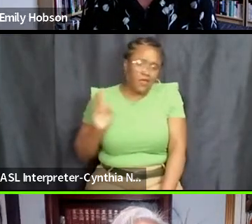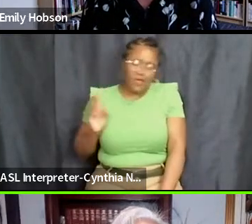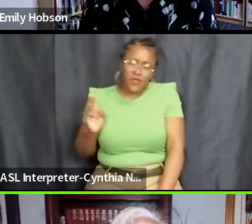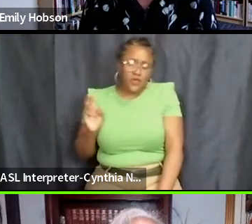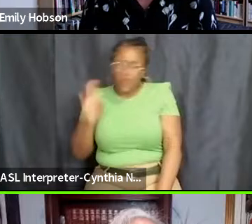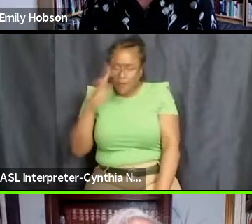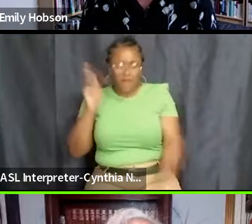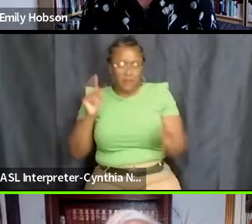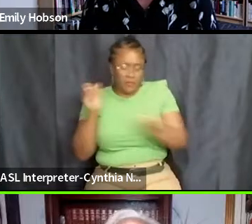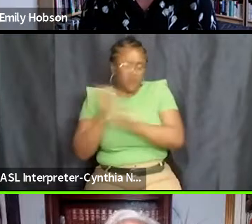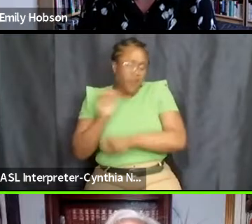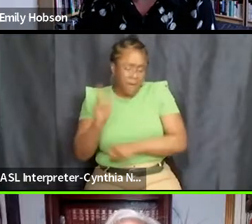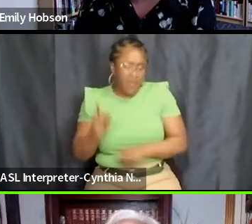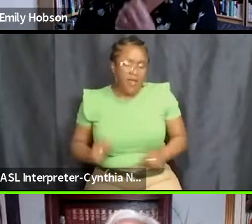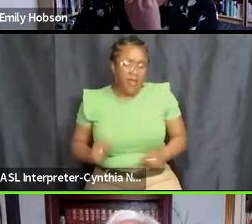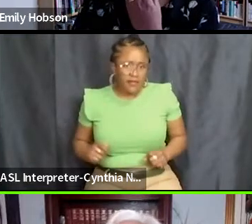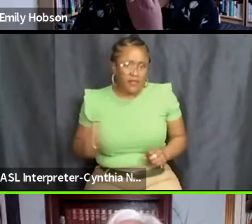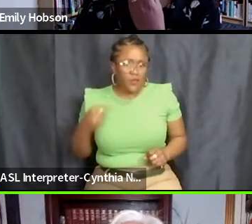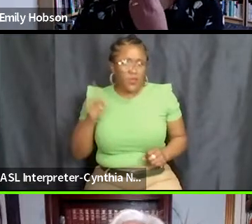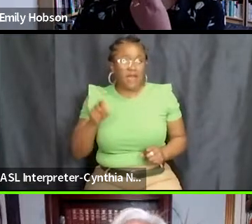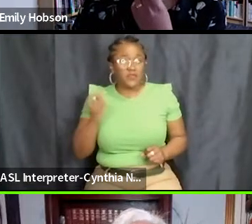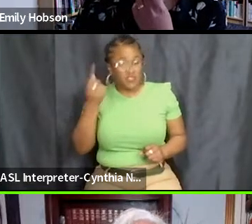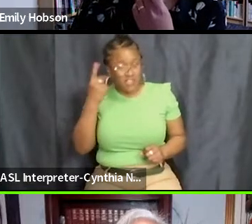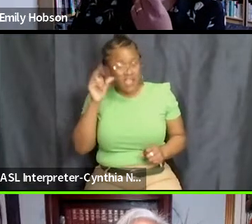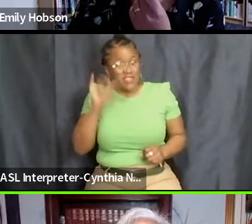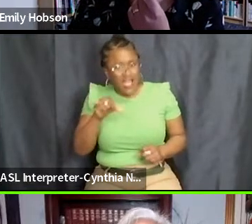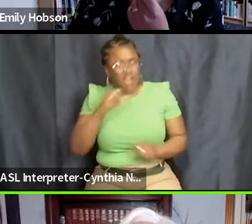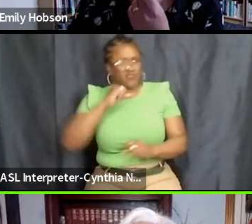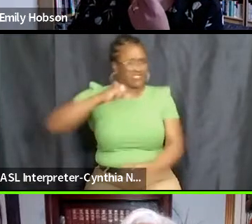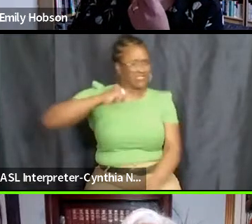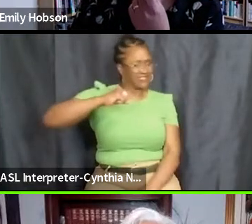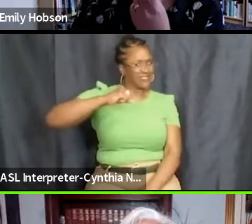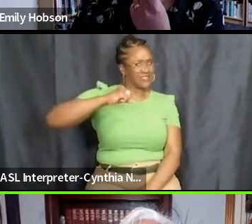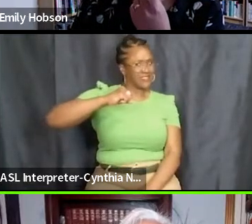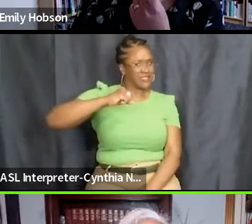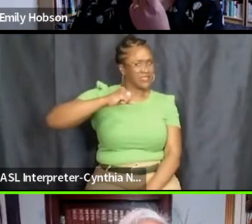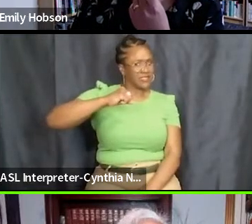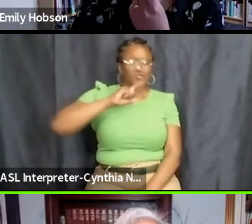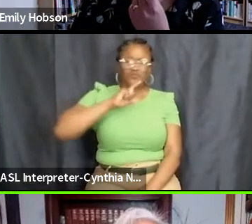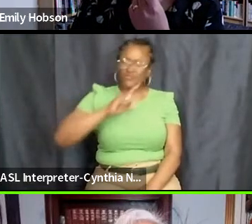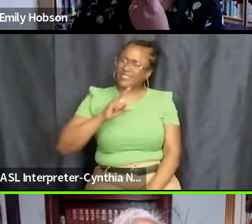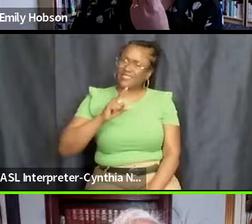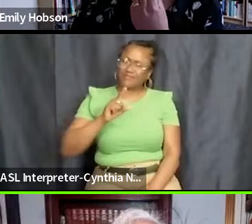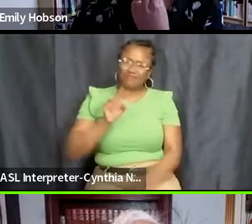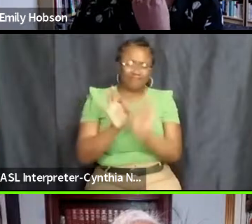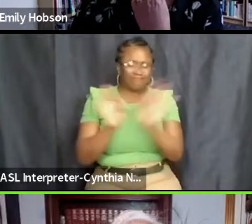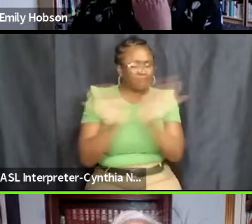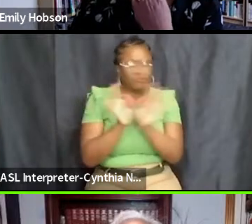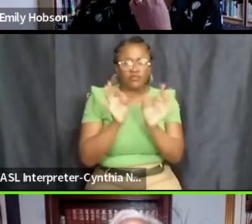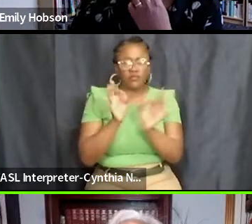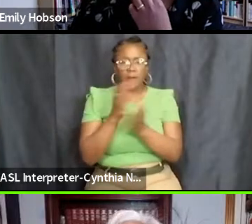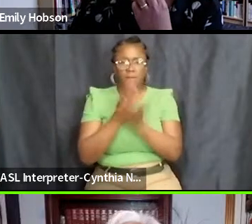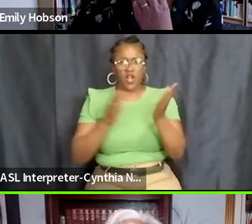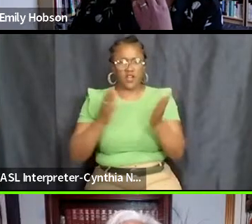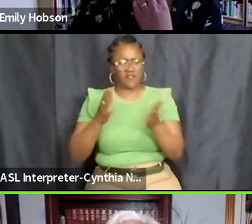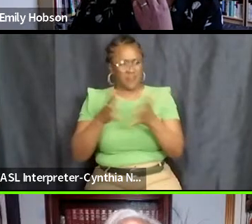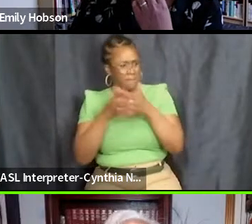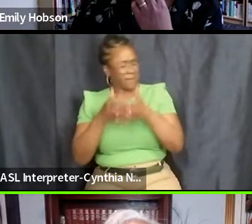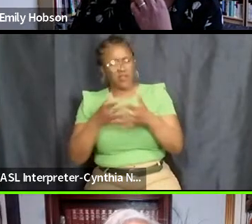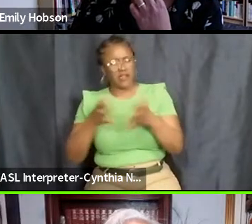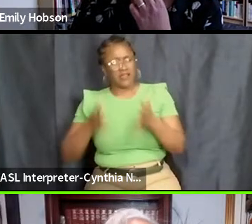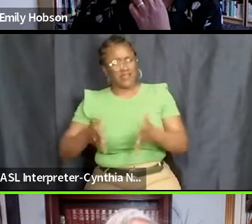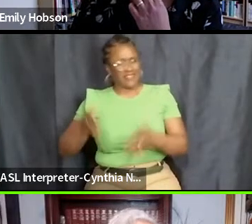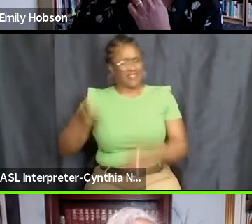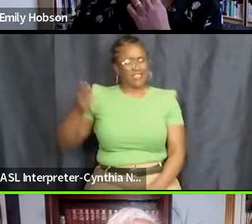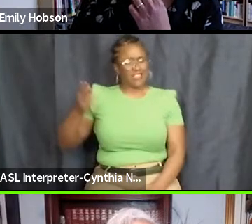fought back. And we have to understand that resistance is such a key element of American history. It's as a key element